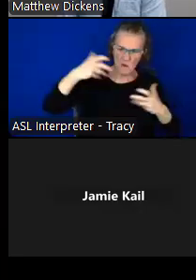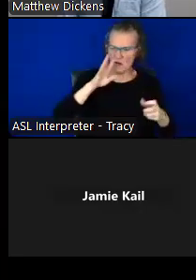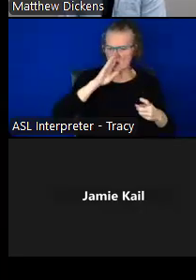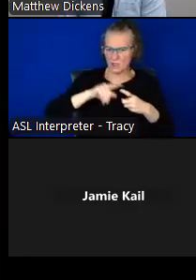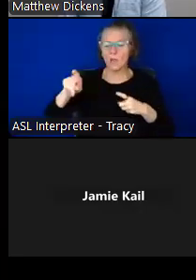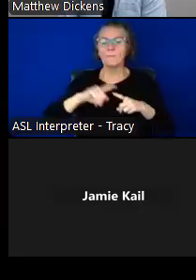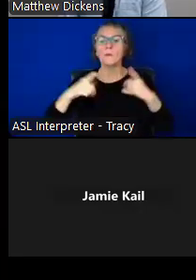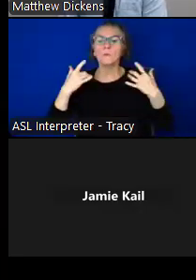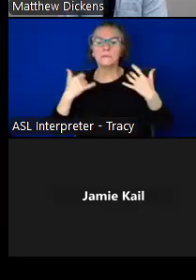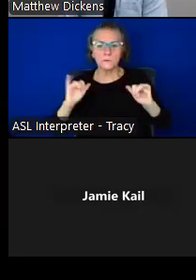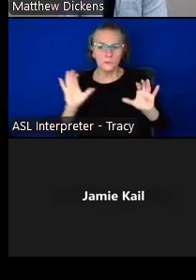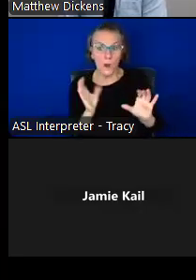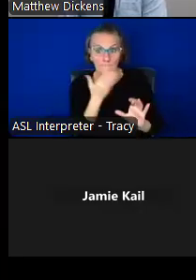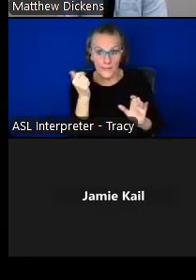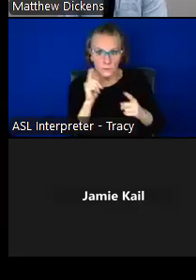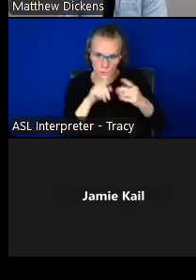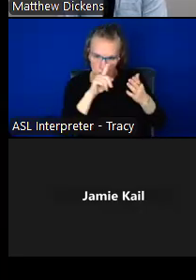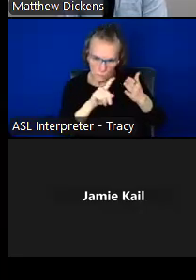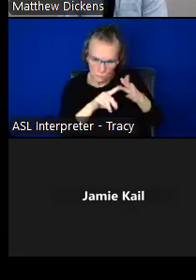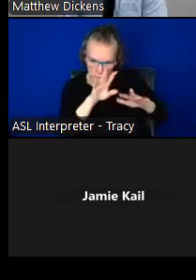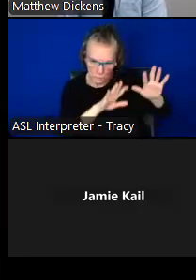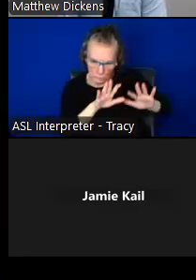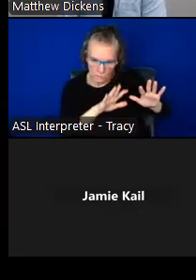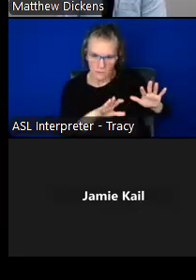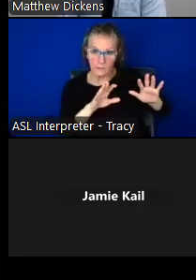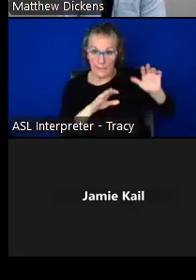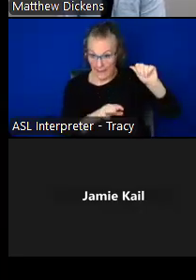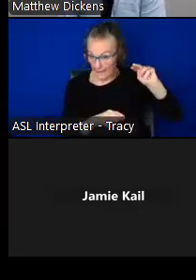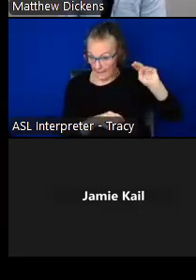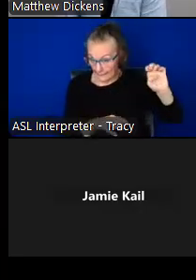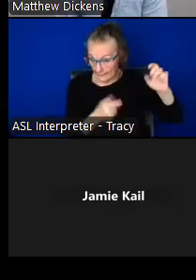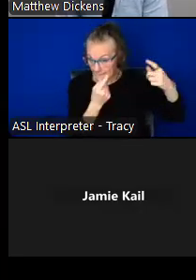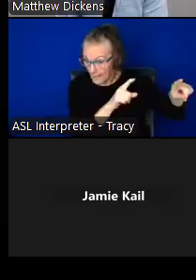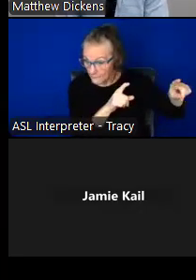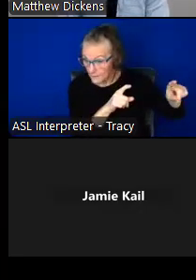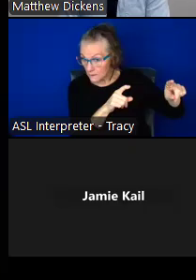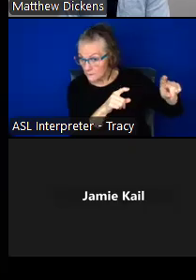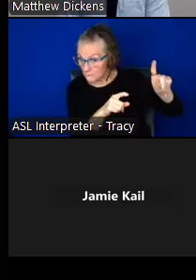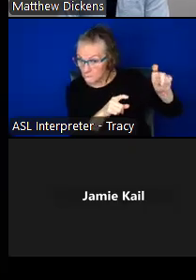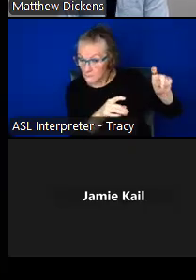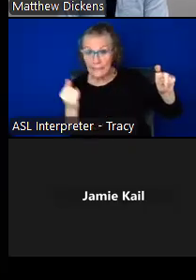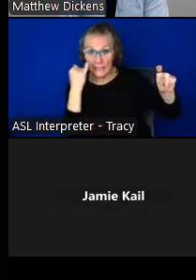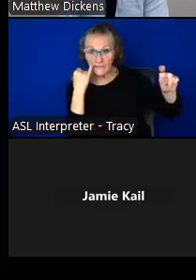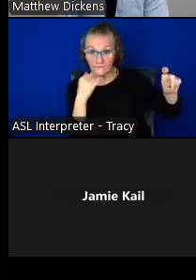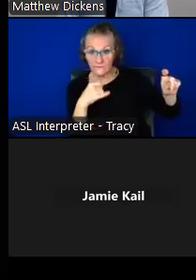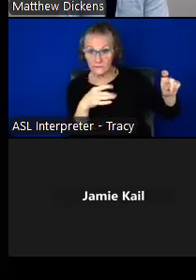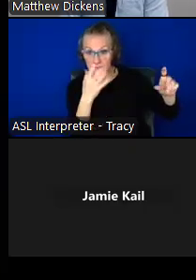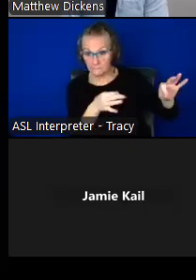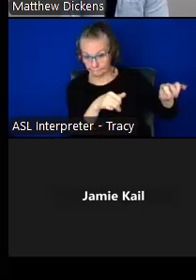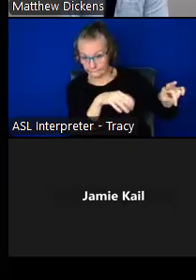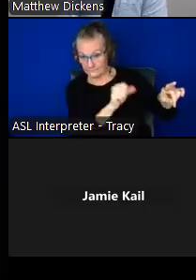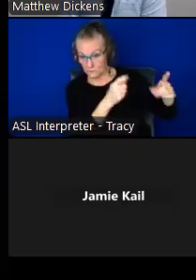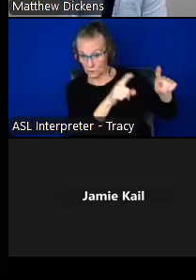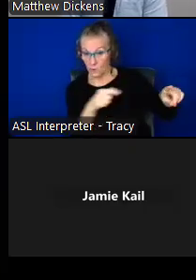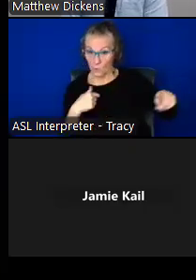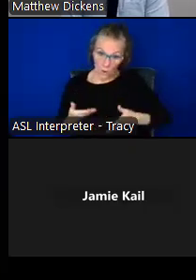us, but we still do our due diligence to determine if A&E might be occurring. And if we do determine that's occurring, we still